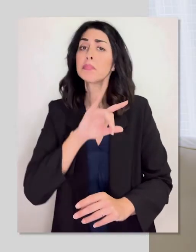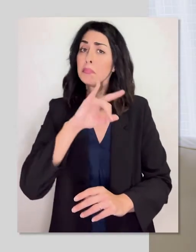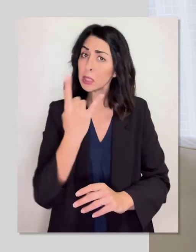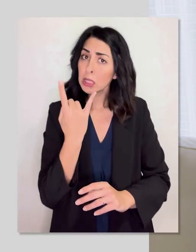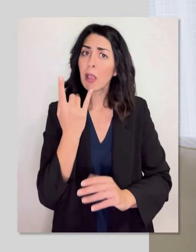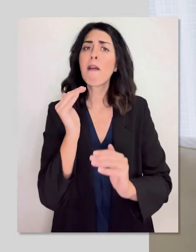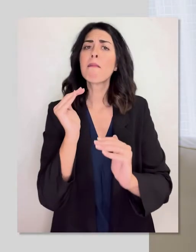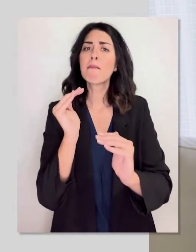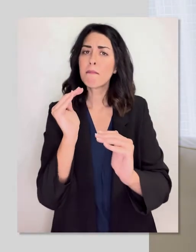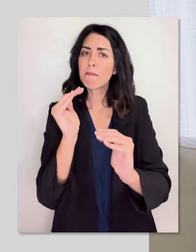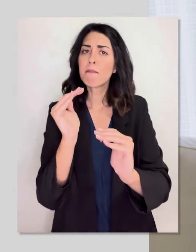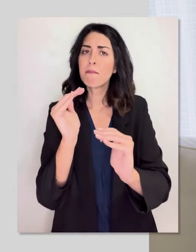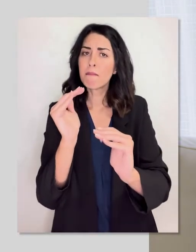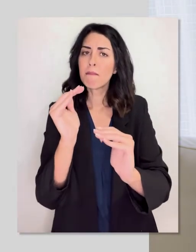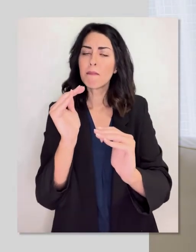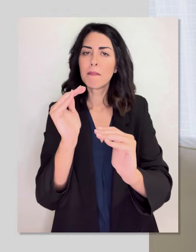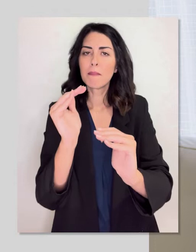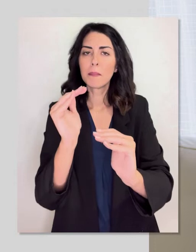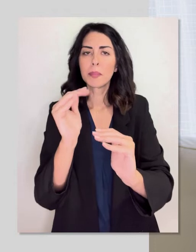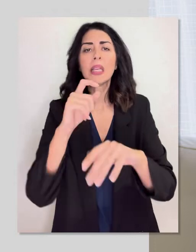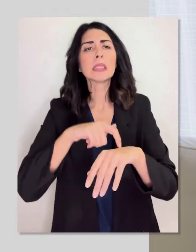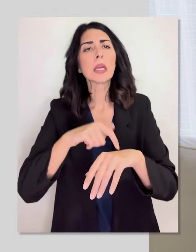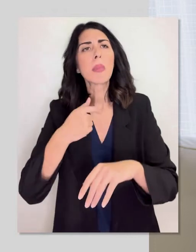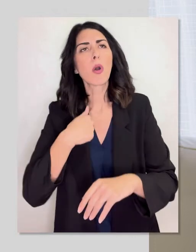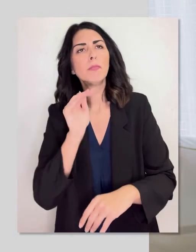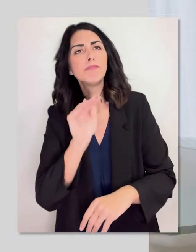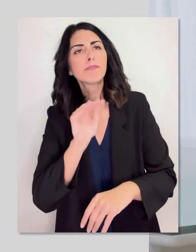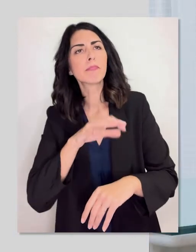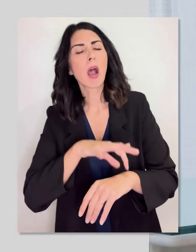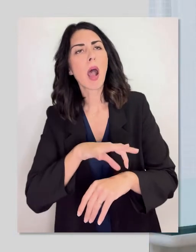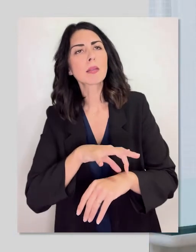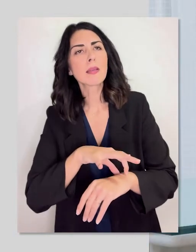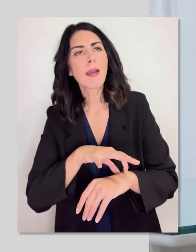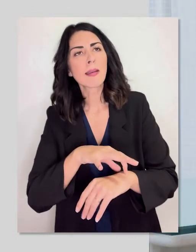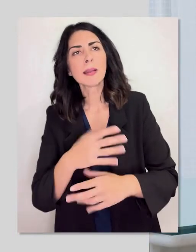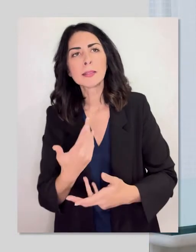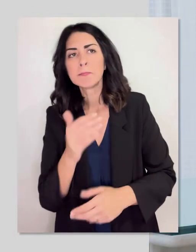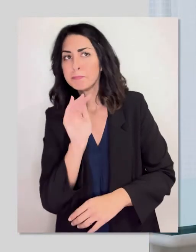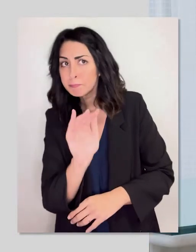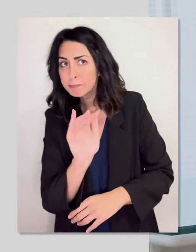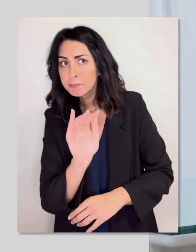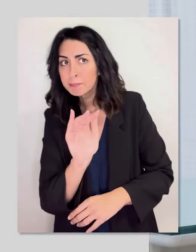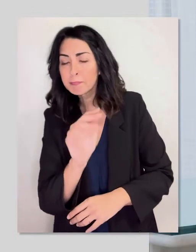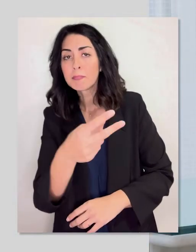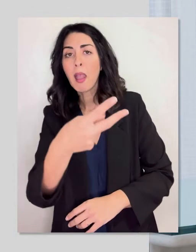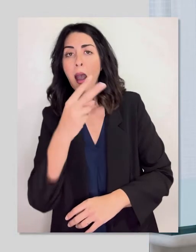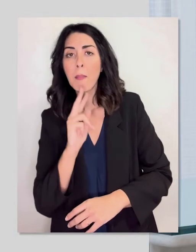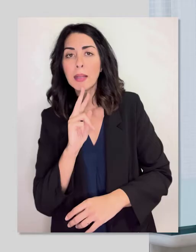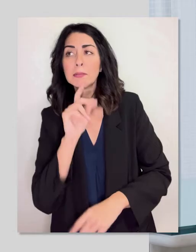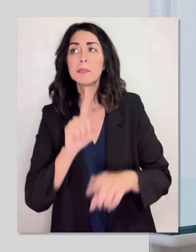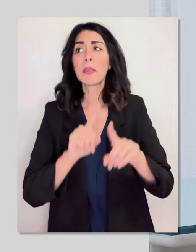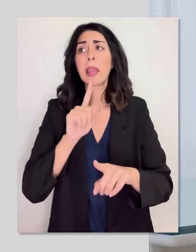steady. And sometimes when I ask that question, people say, sometimes it's steady, sometimes it's